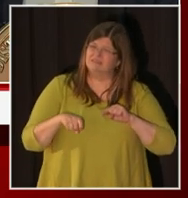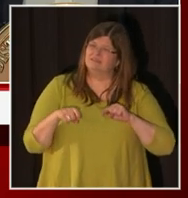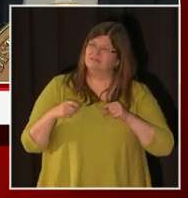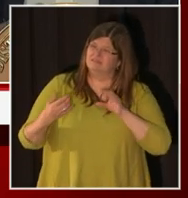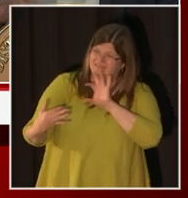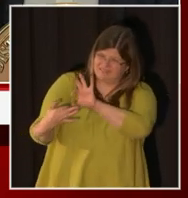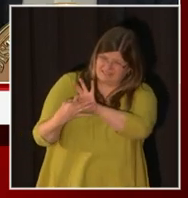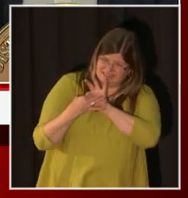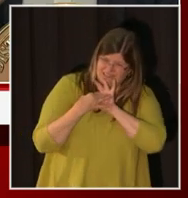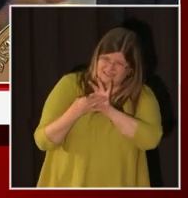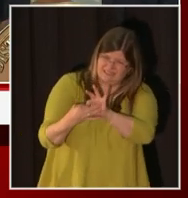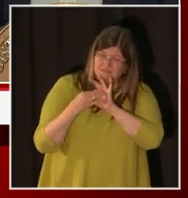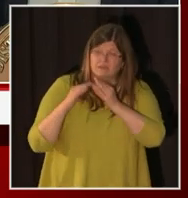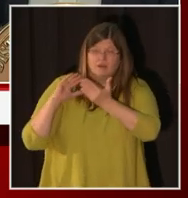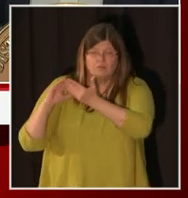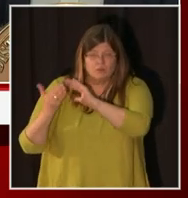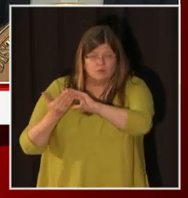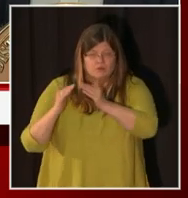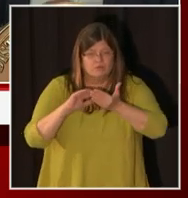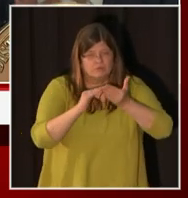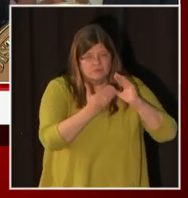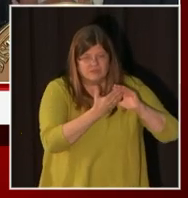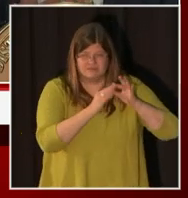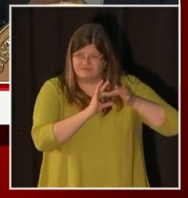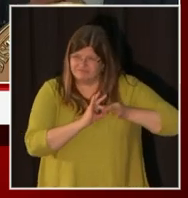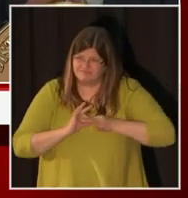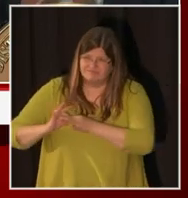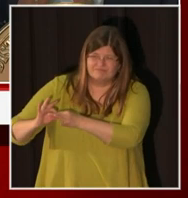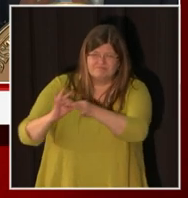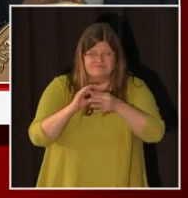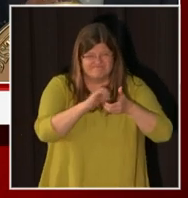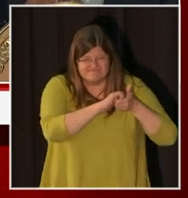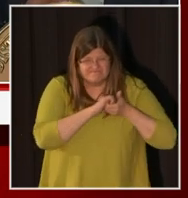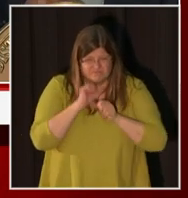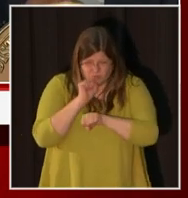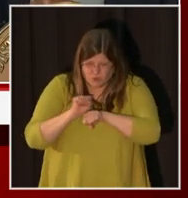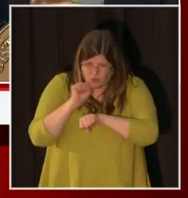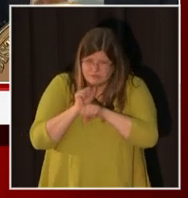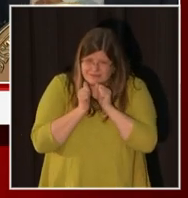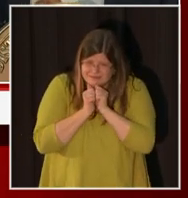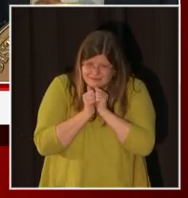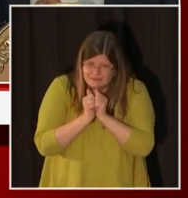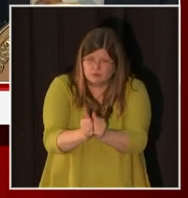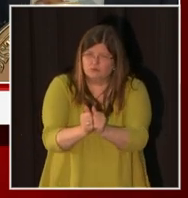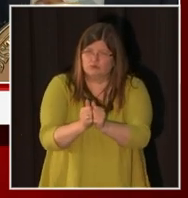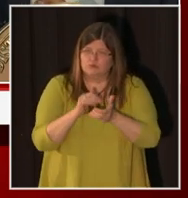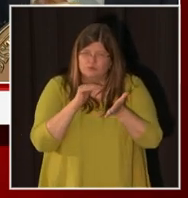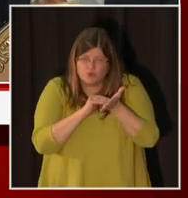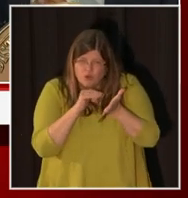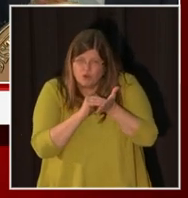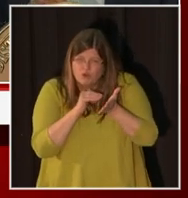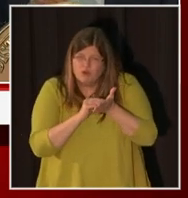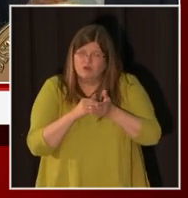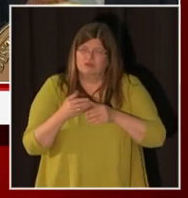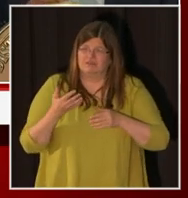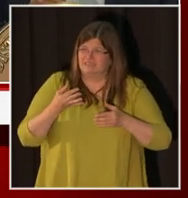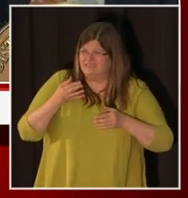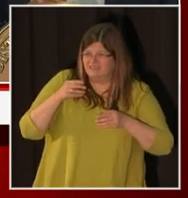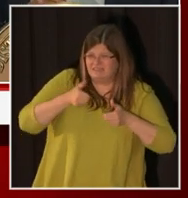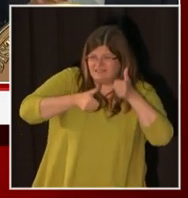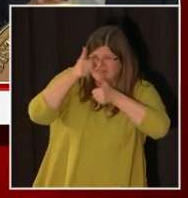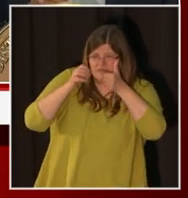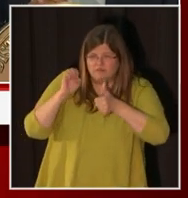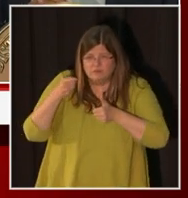to make sure that we're listening to our health experts, but we're also listening to the needs of our businesses and